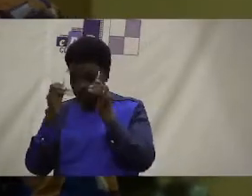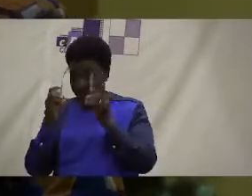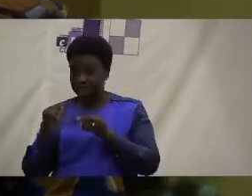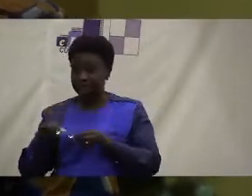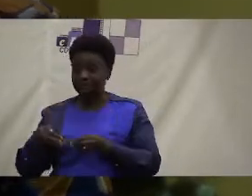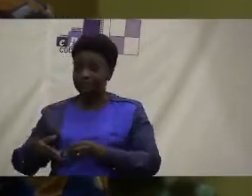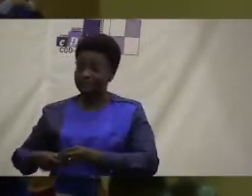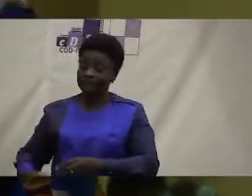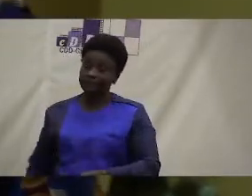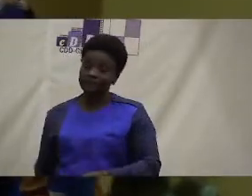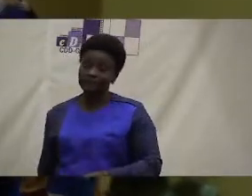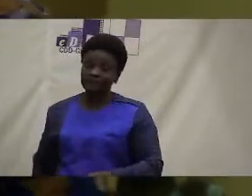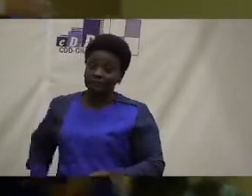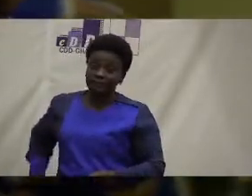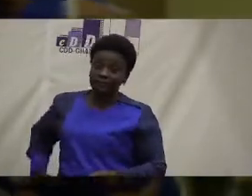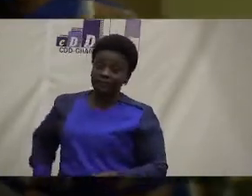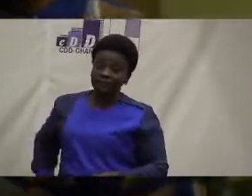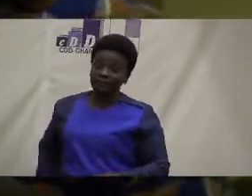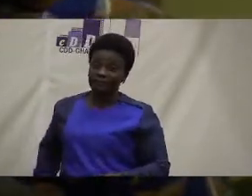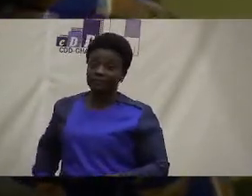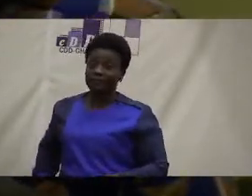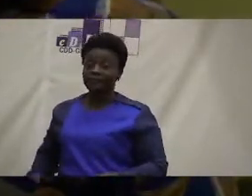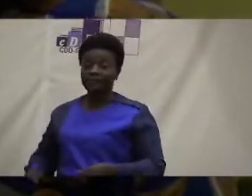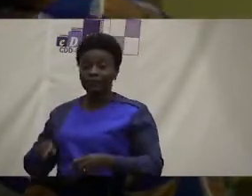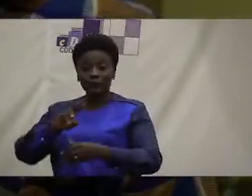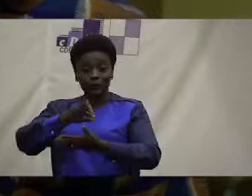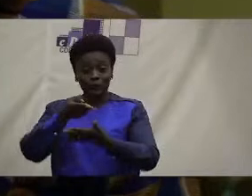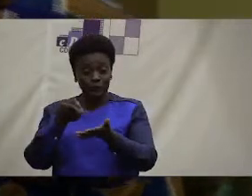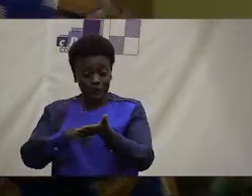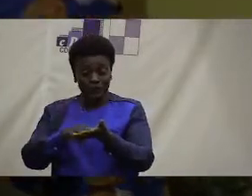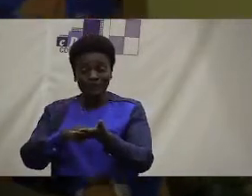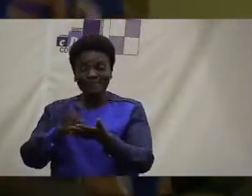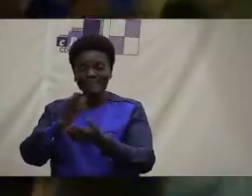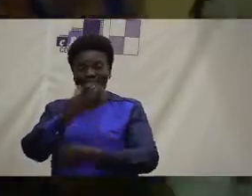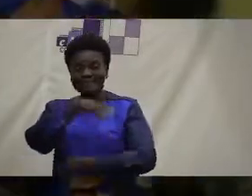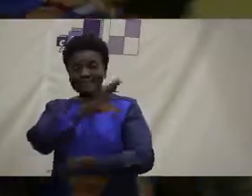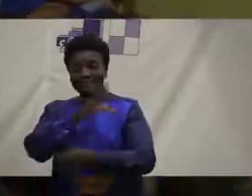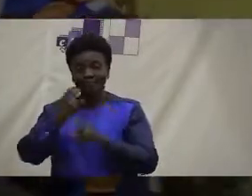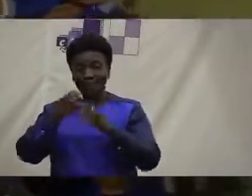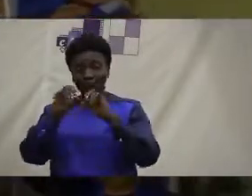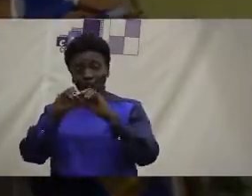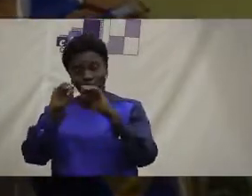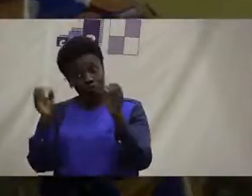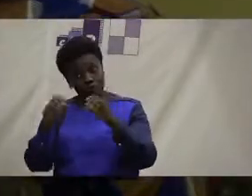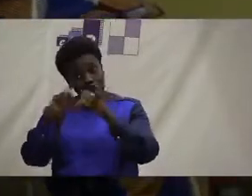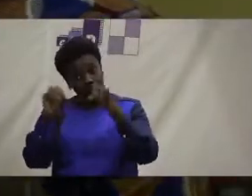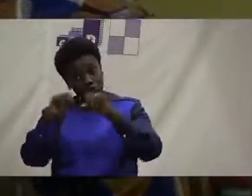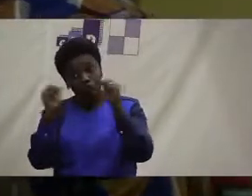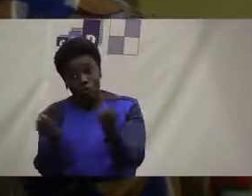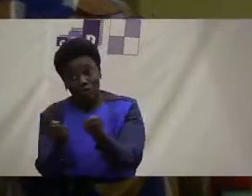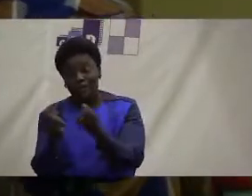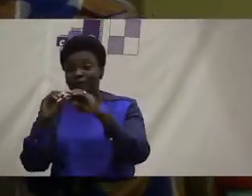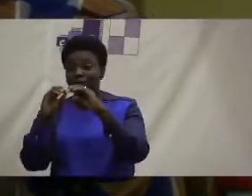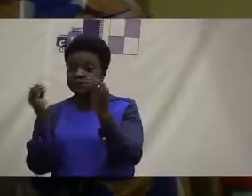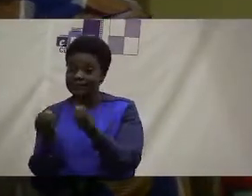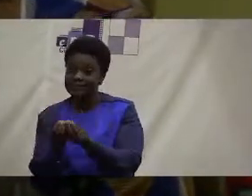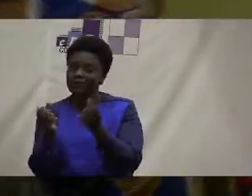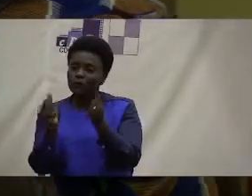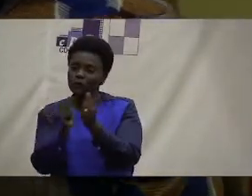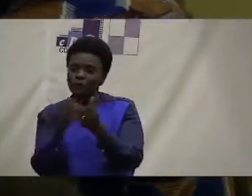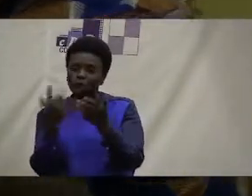Registered civil society organizations are organizations with boards, with their